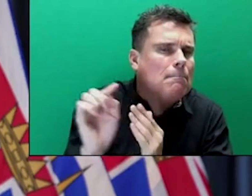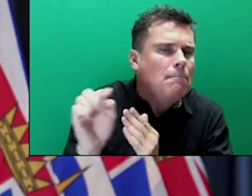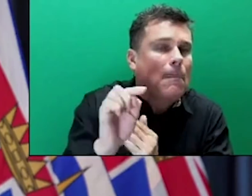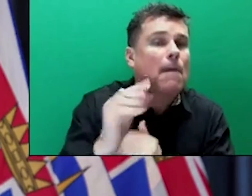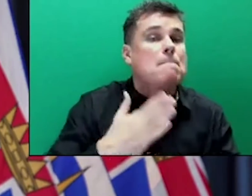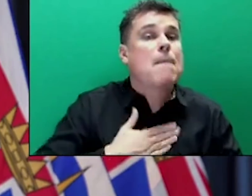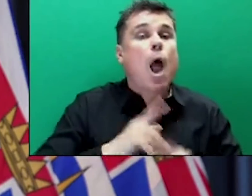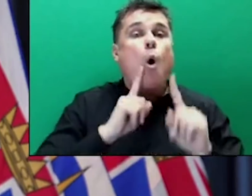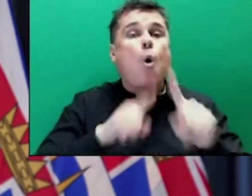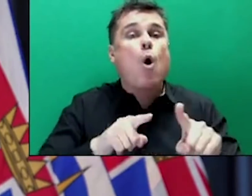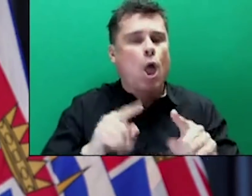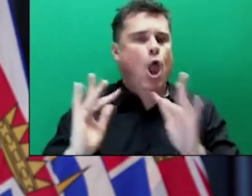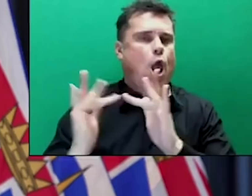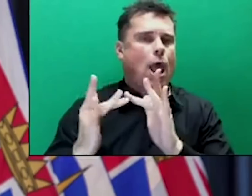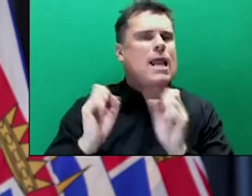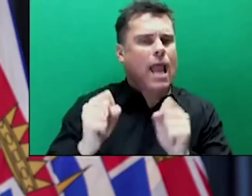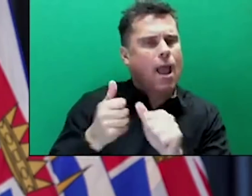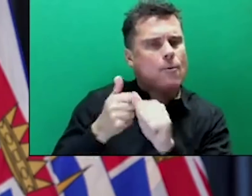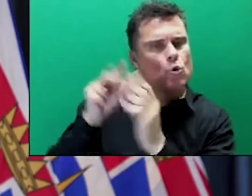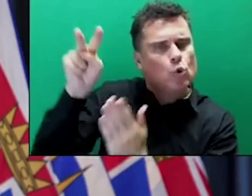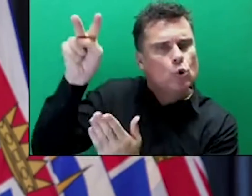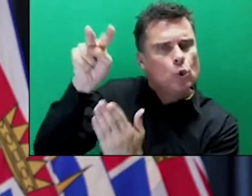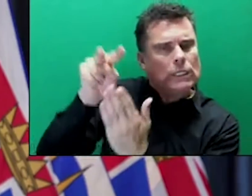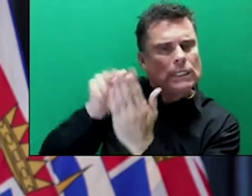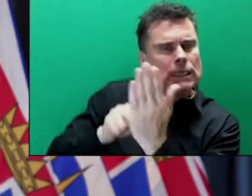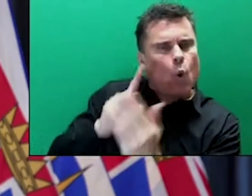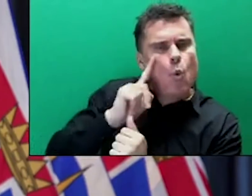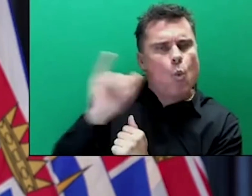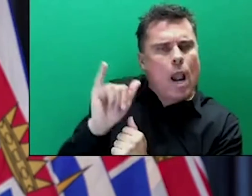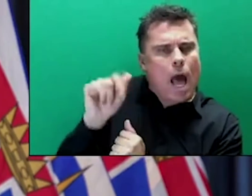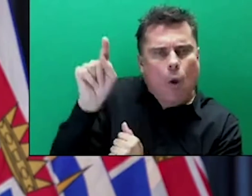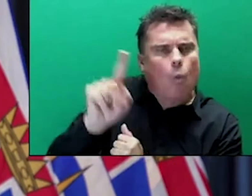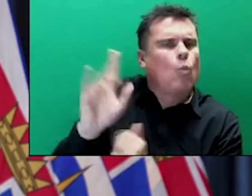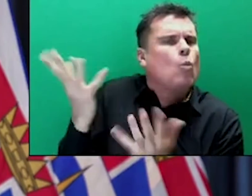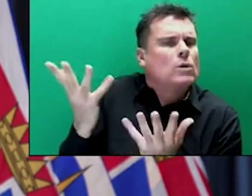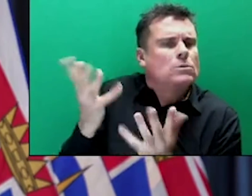However, one addition, I am now accepting from the order